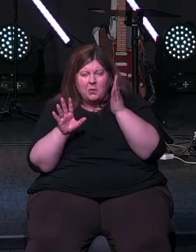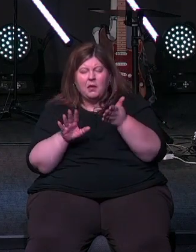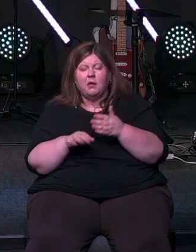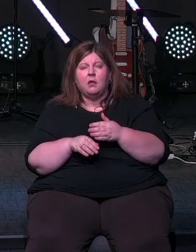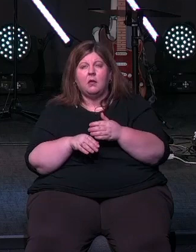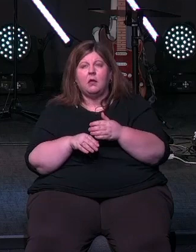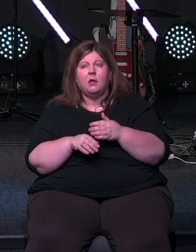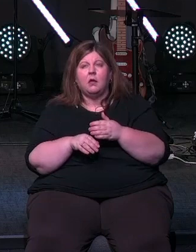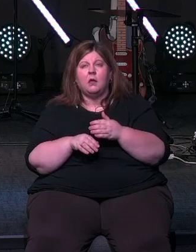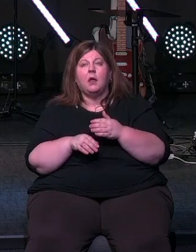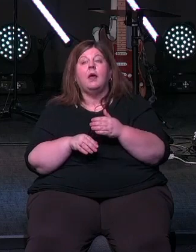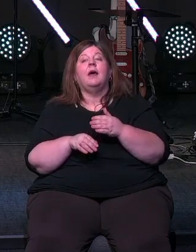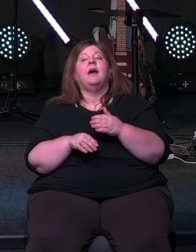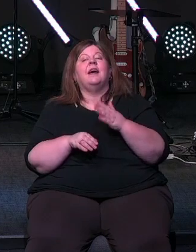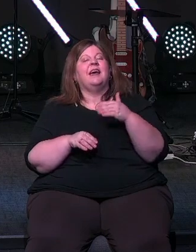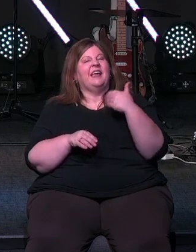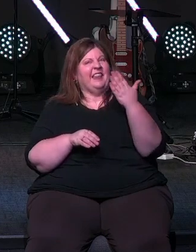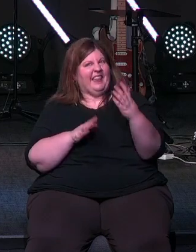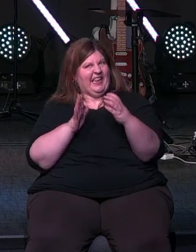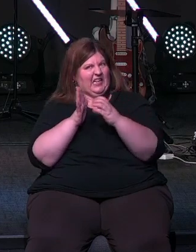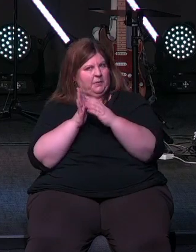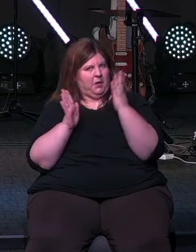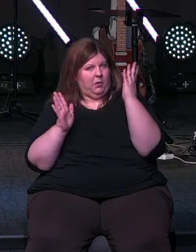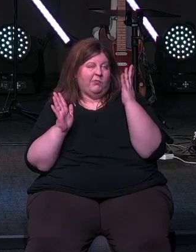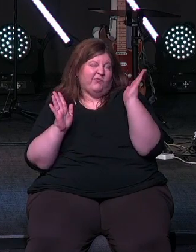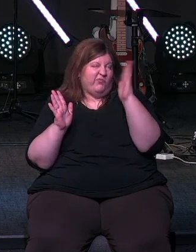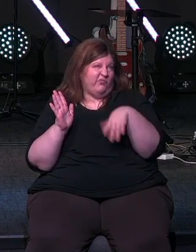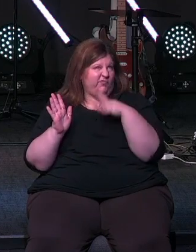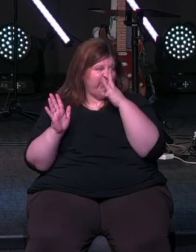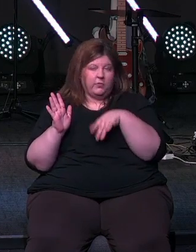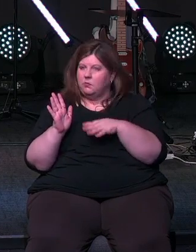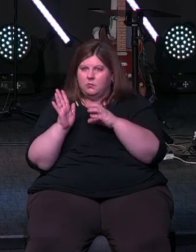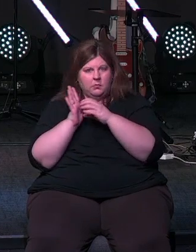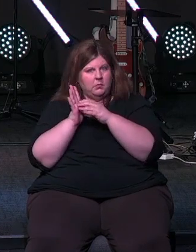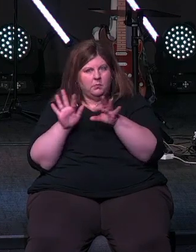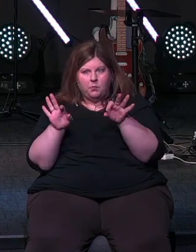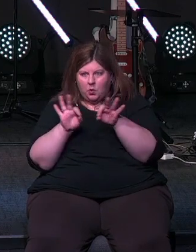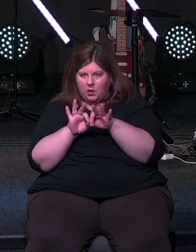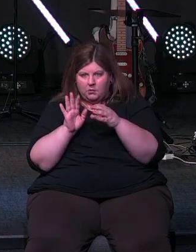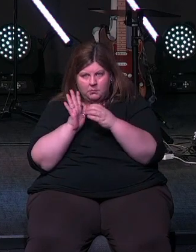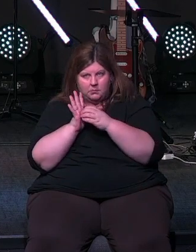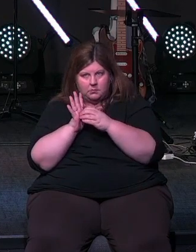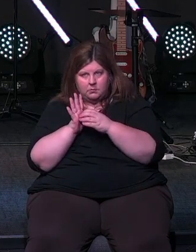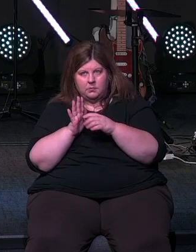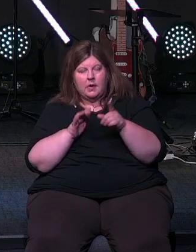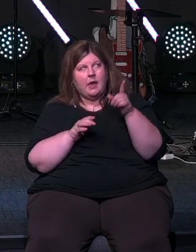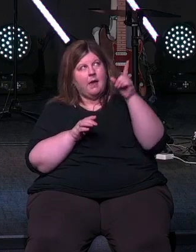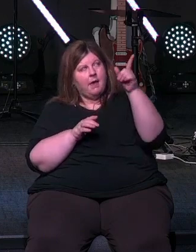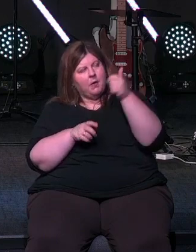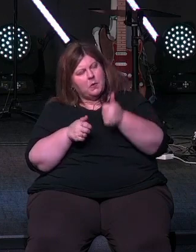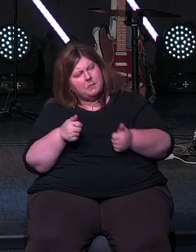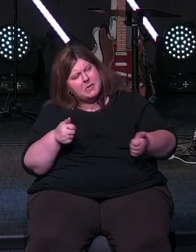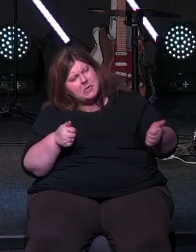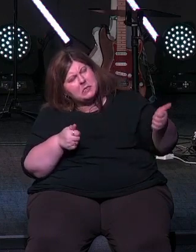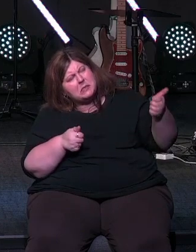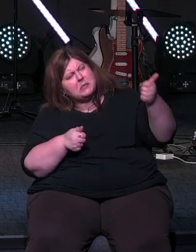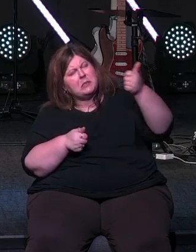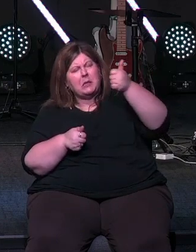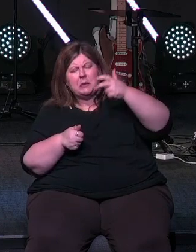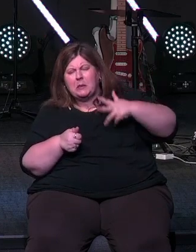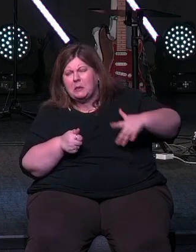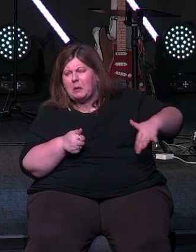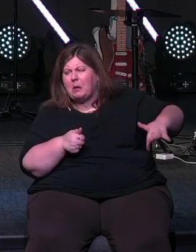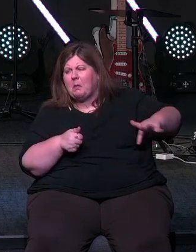next part, we often don't read this next part, but I think it's so significant. It says, I will be exalted among the nations. I will be